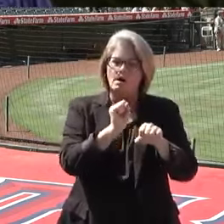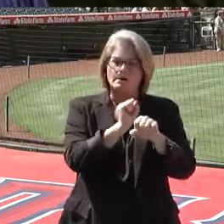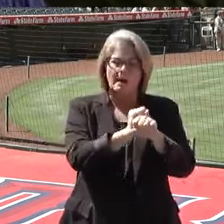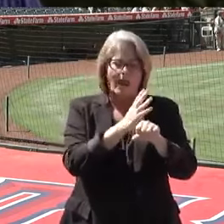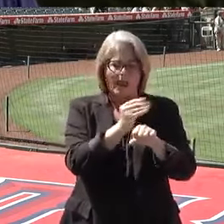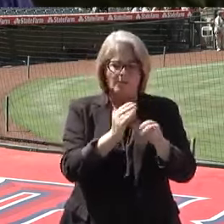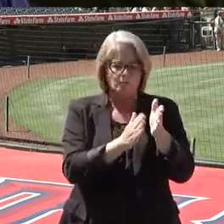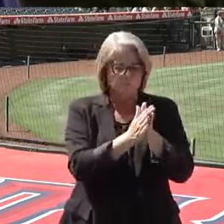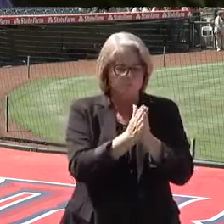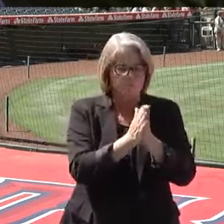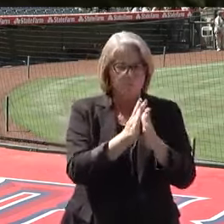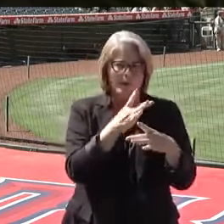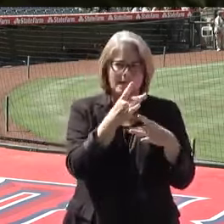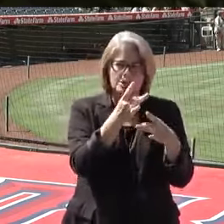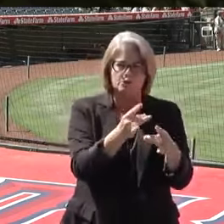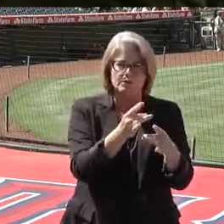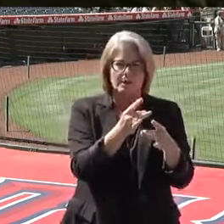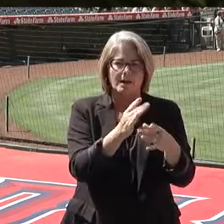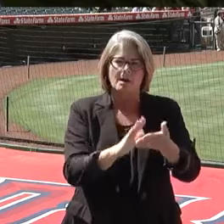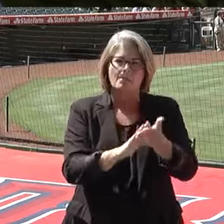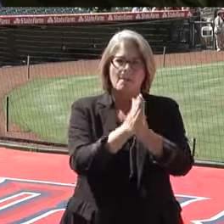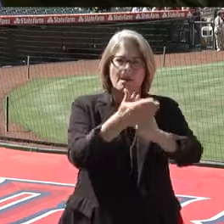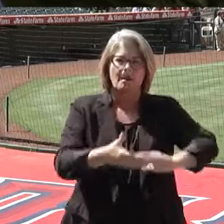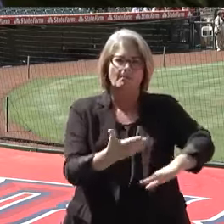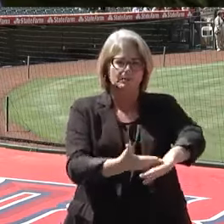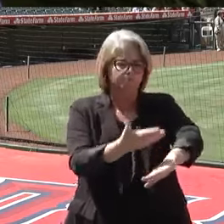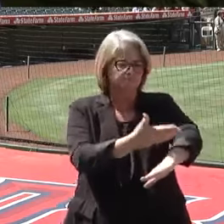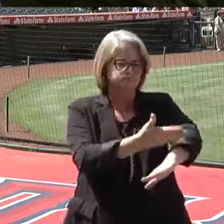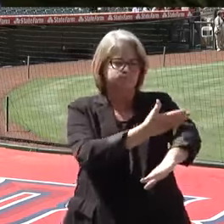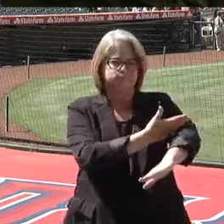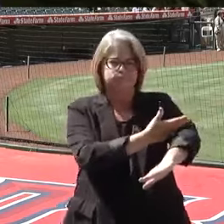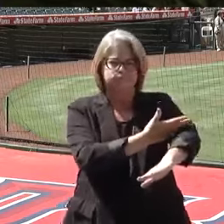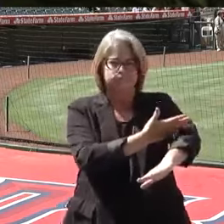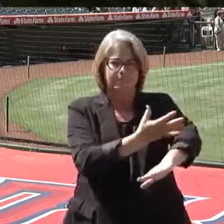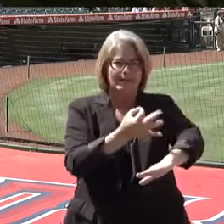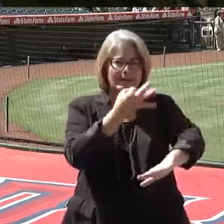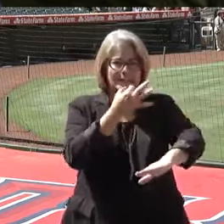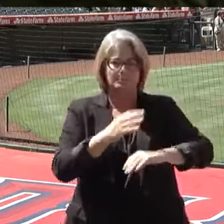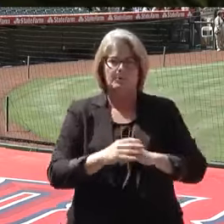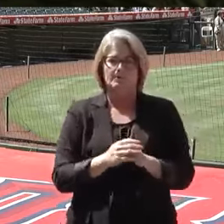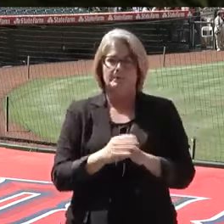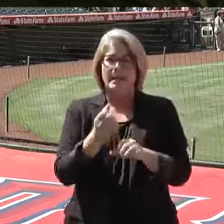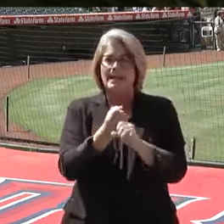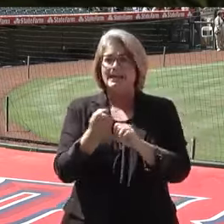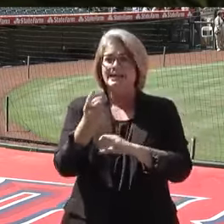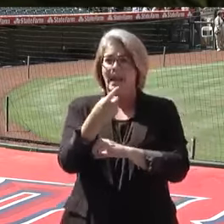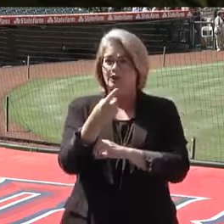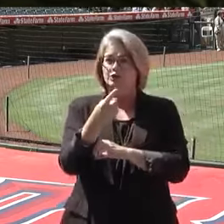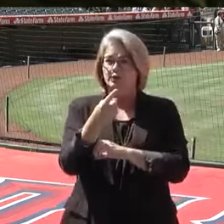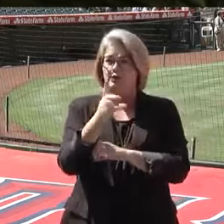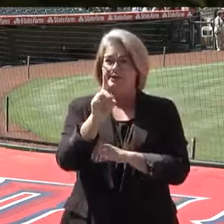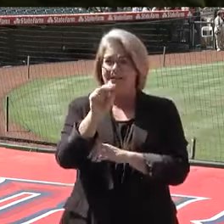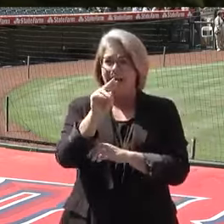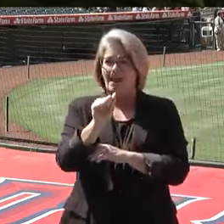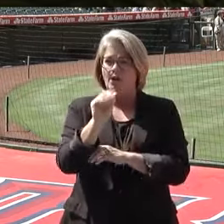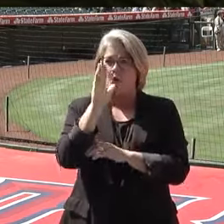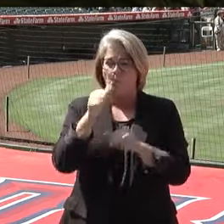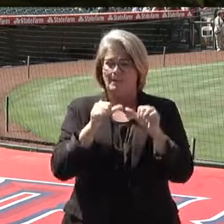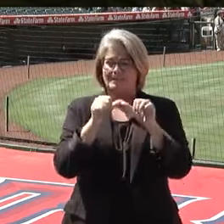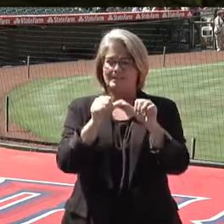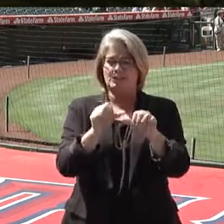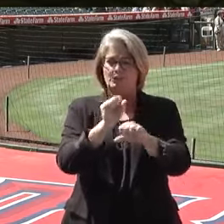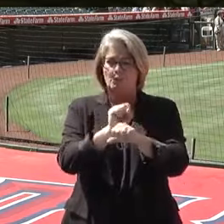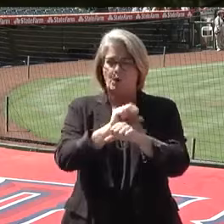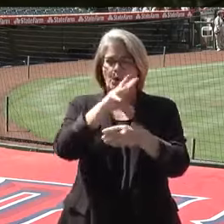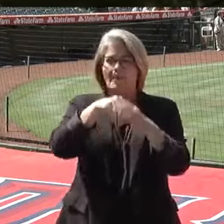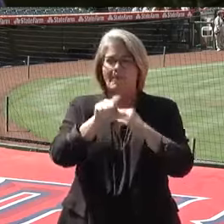skills. Next year, Diana will continue to work in Dr. Ahrens' lab at CSULB while